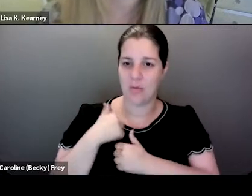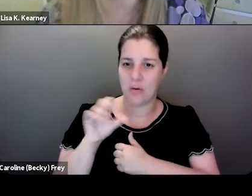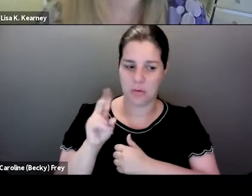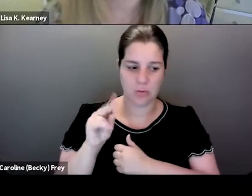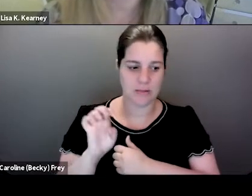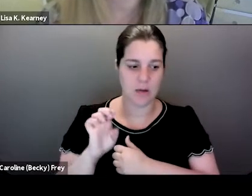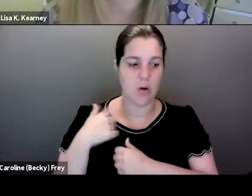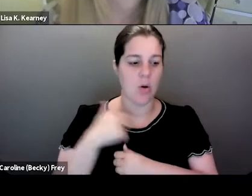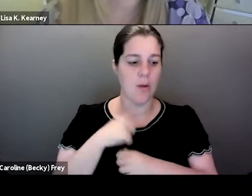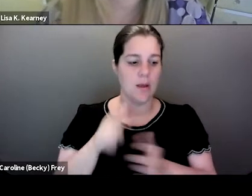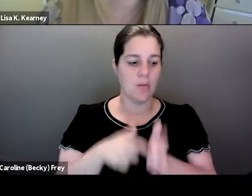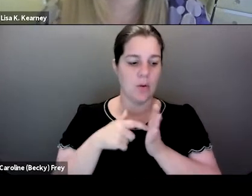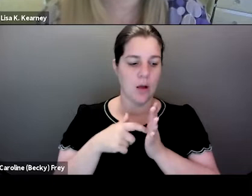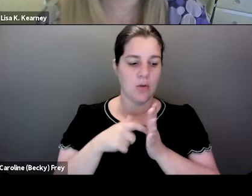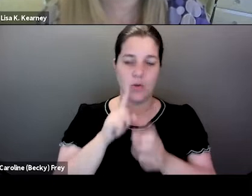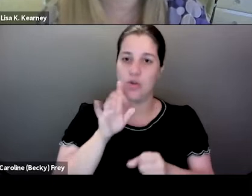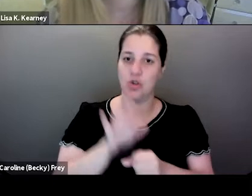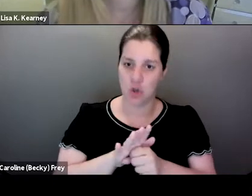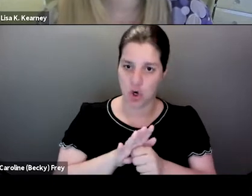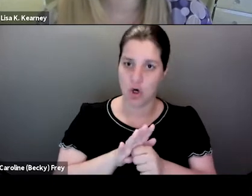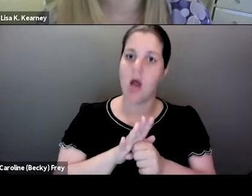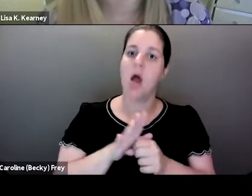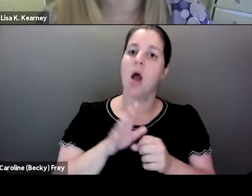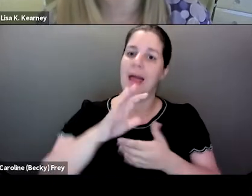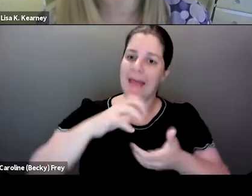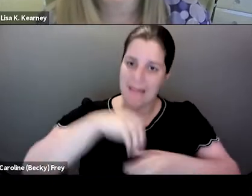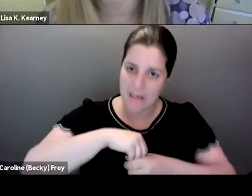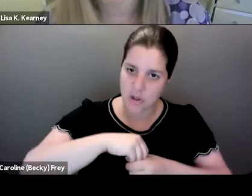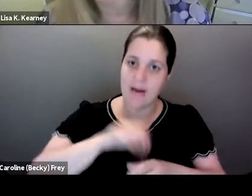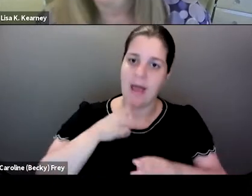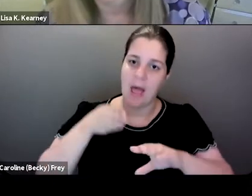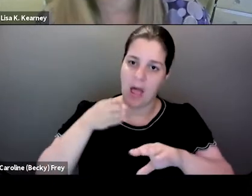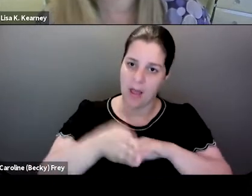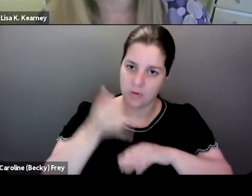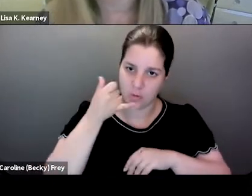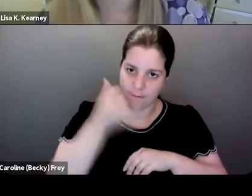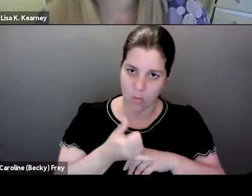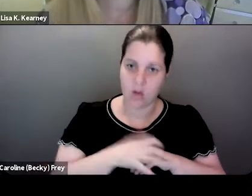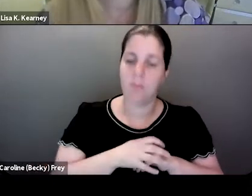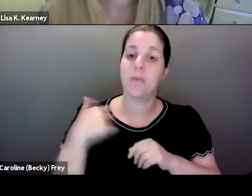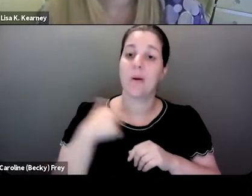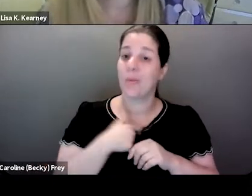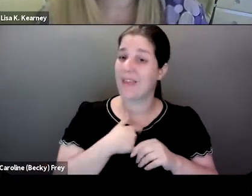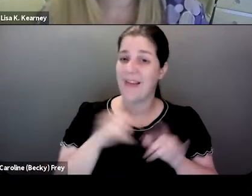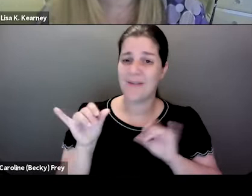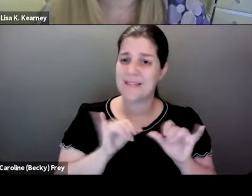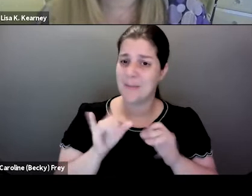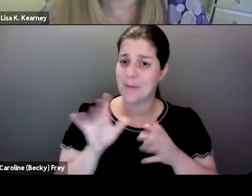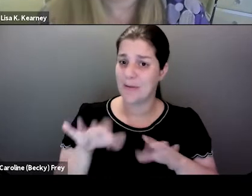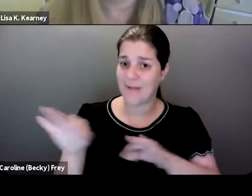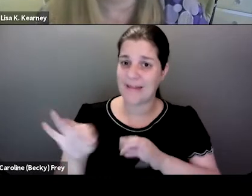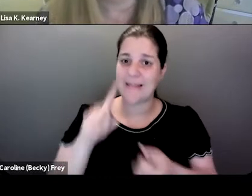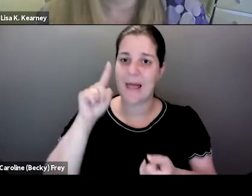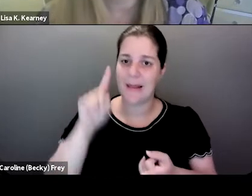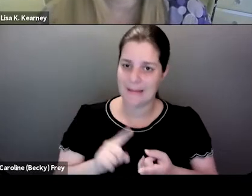services after the call and engagement after the call. We also have found similar findings to Maddie's, which is less distress